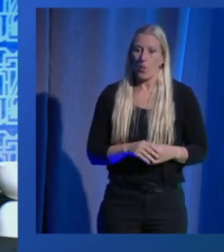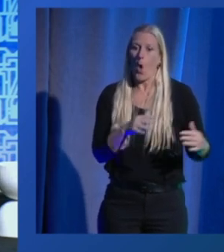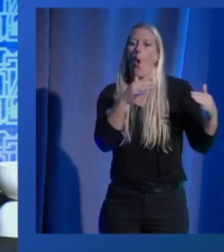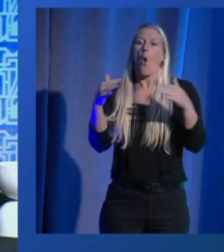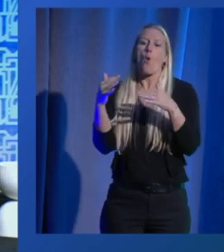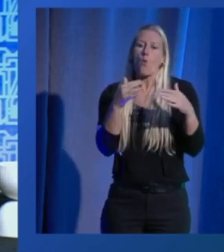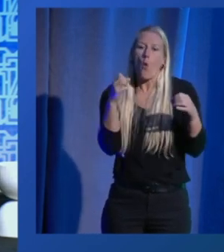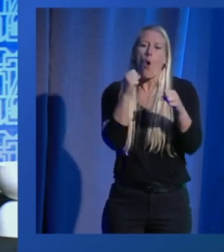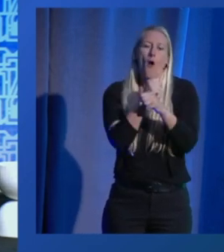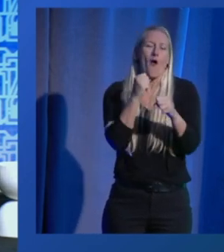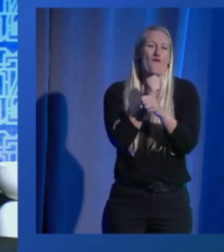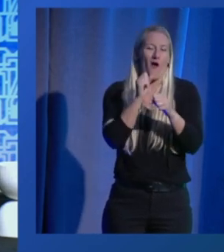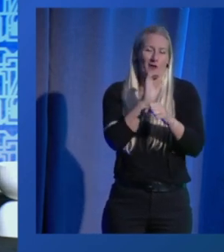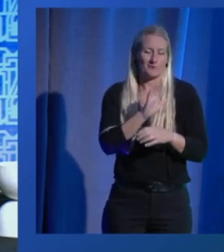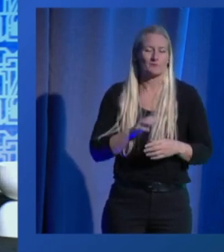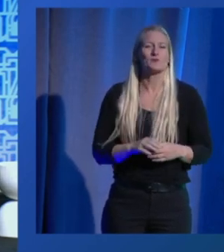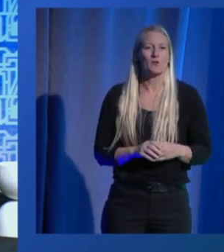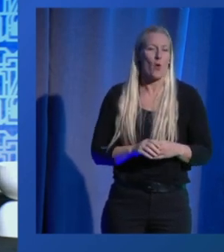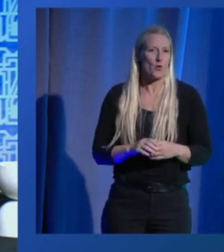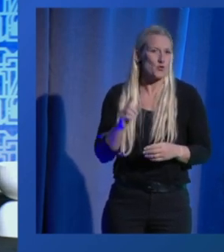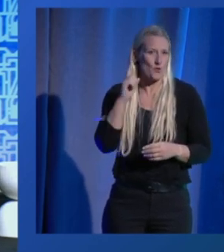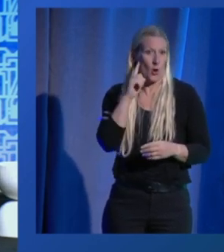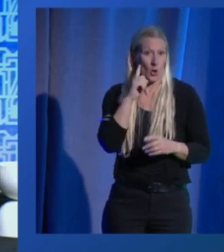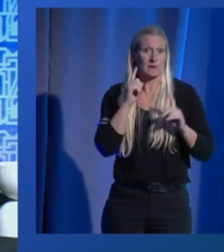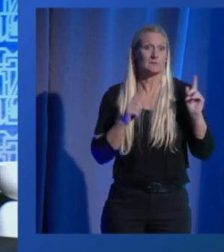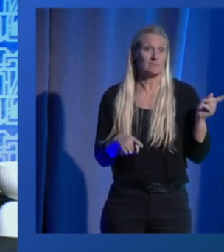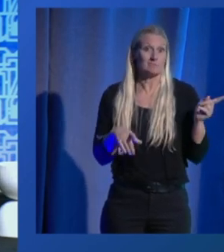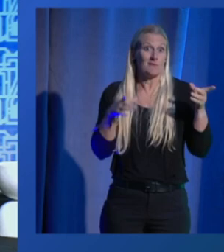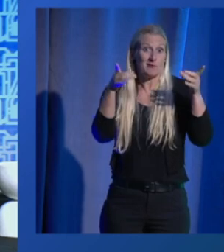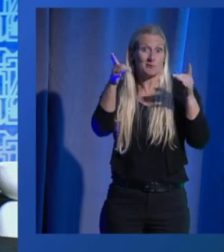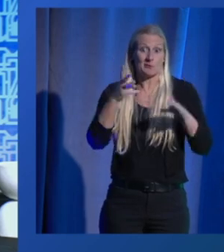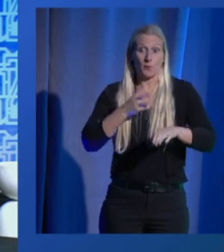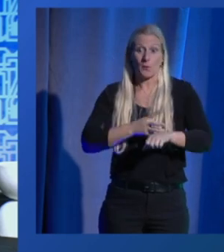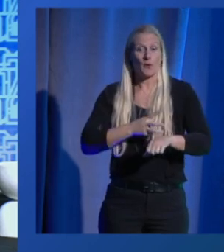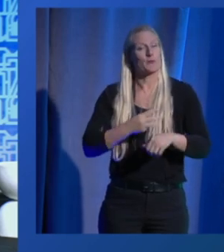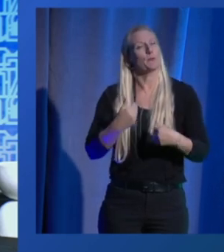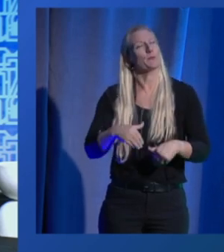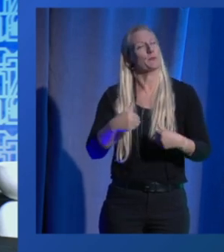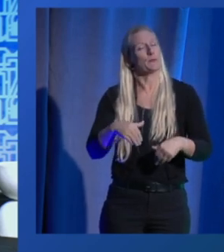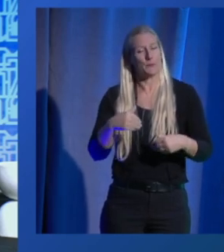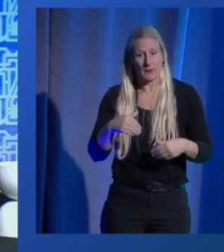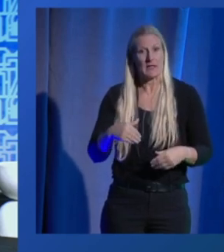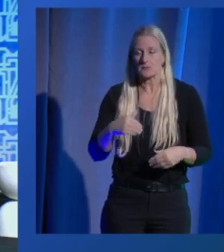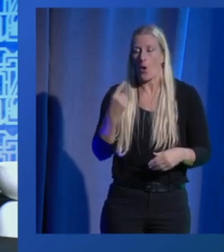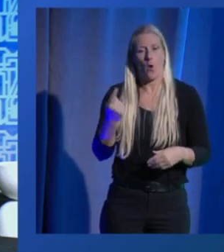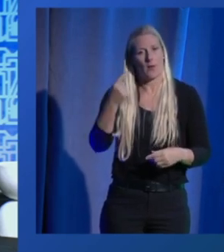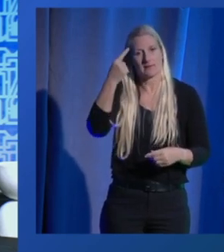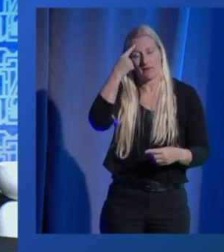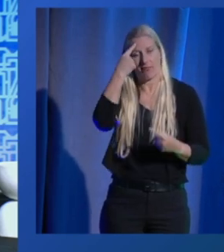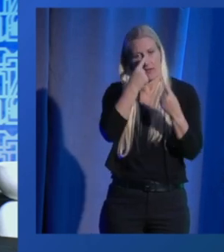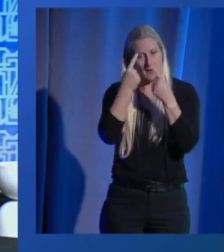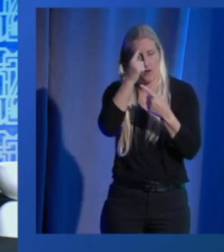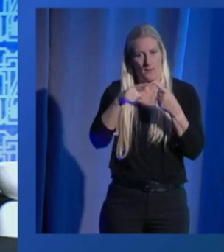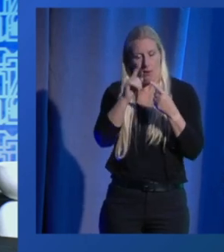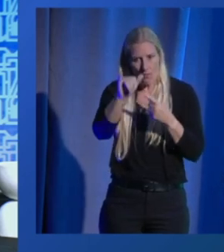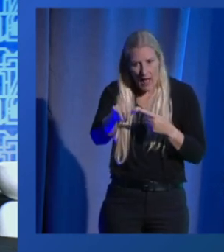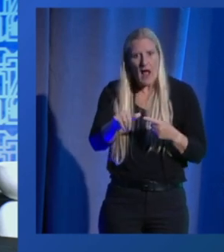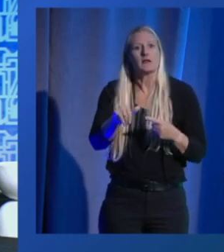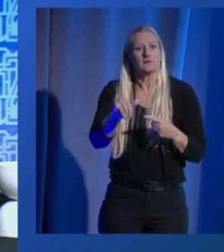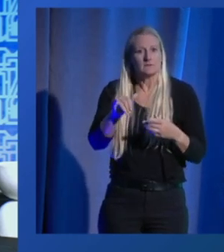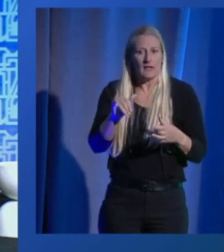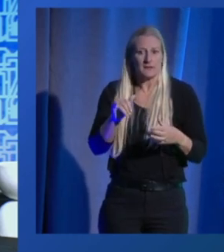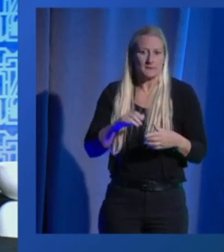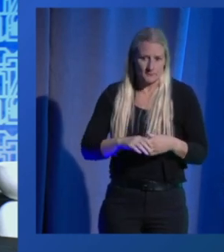NGA um it is on the Forefront of his mind and his Forefront of his guidance he gives to all of his Ai and ml programs so